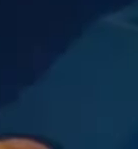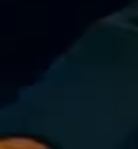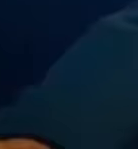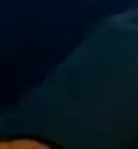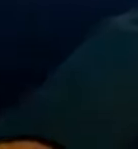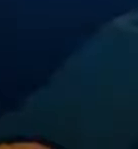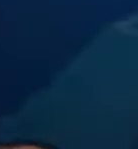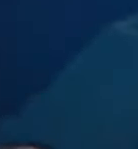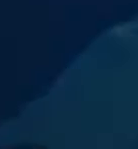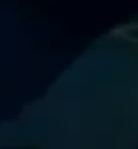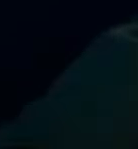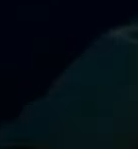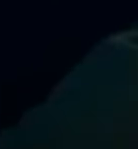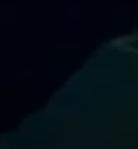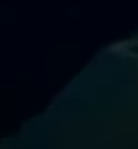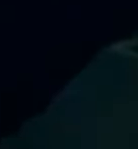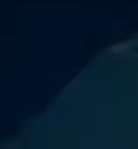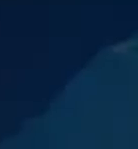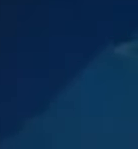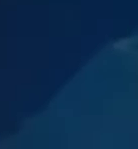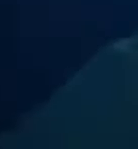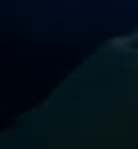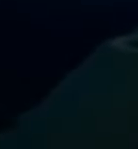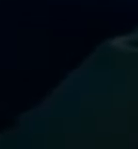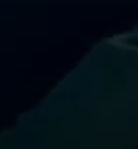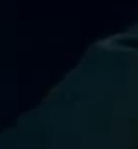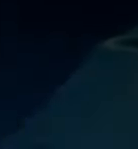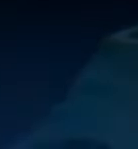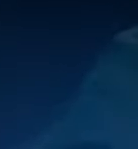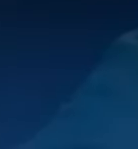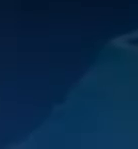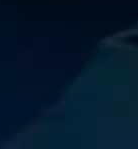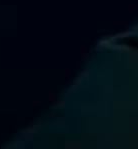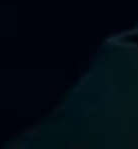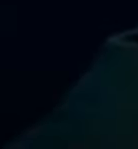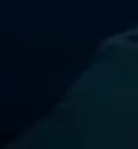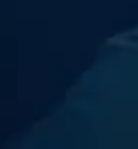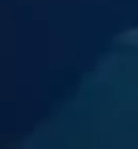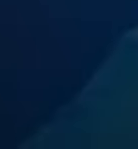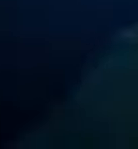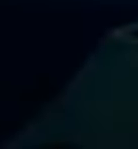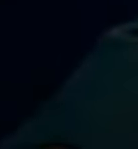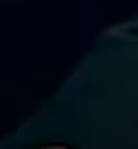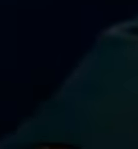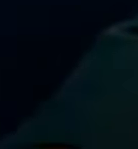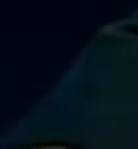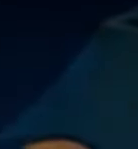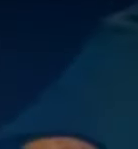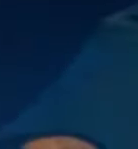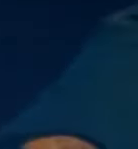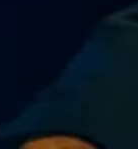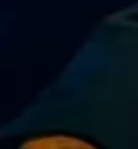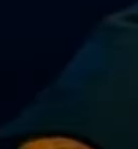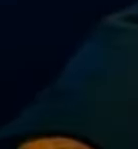maybe God just decided that they are old, so the blessing should come to the children. Then we are enjoying it. So, yeah, so for me,